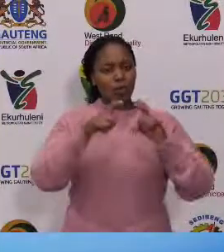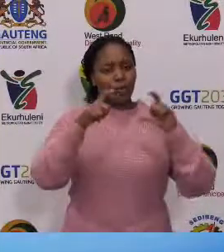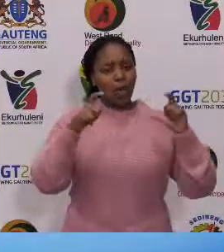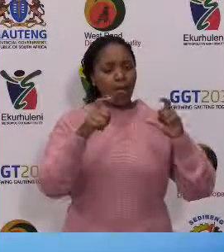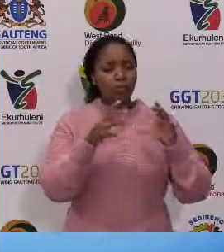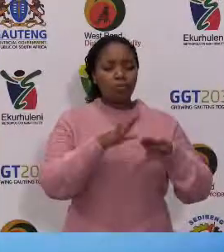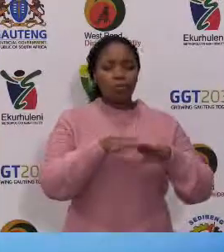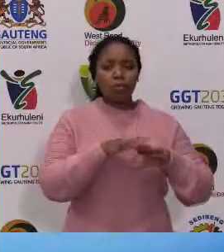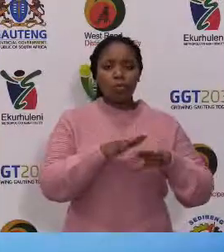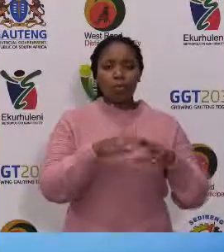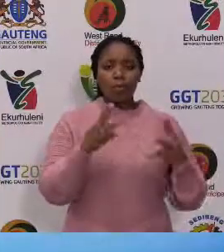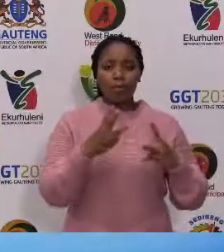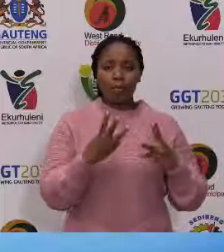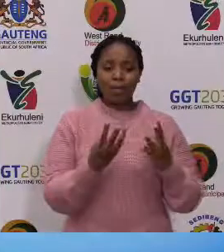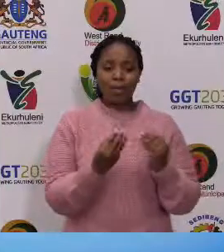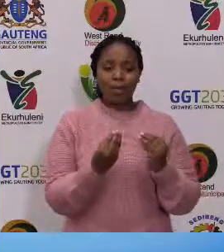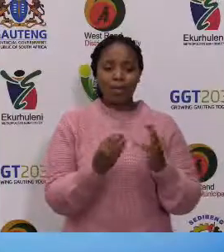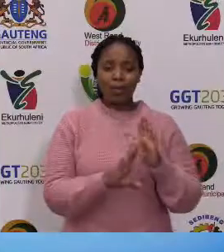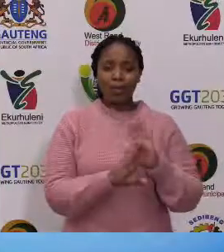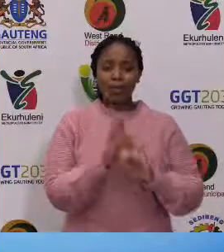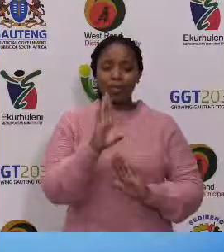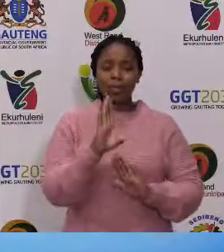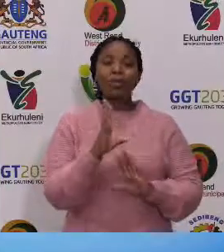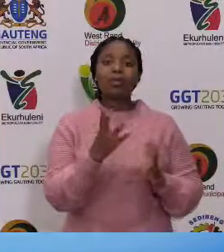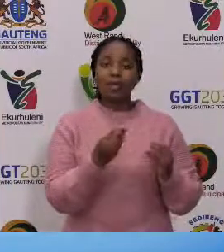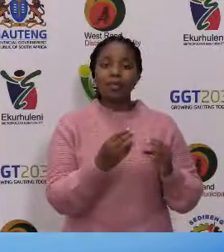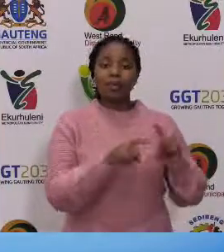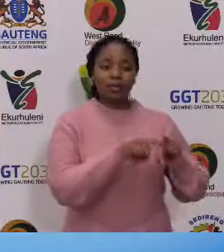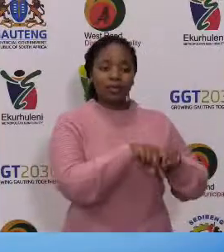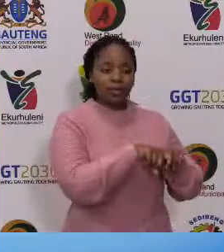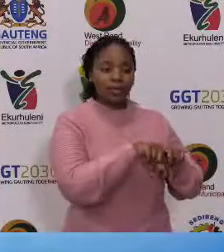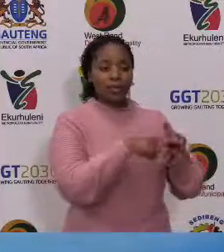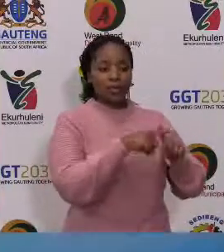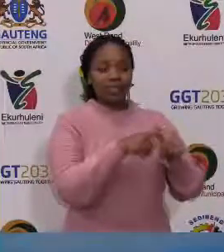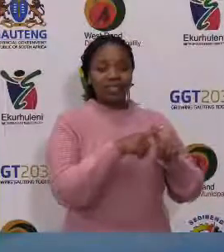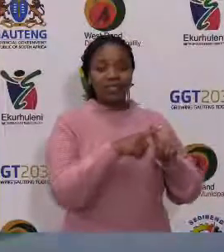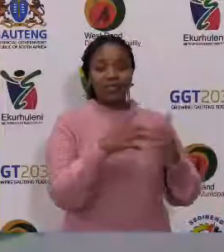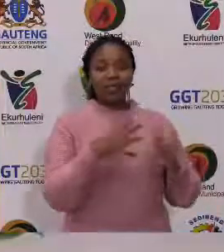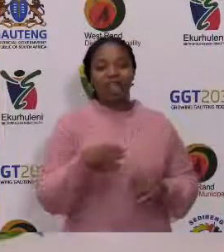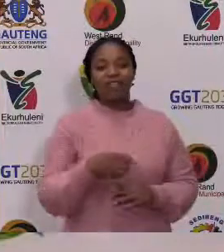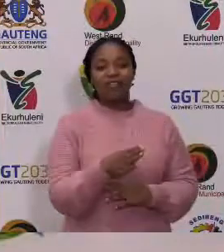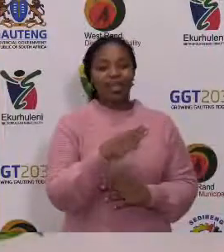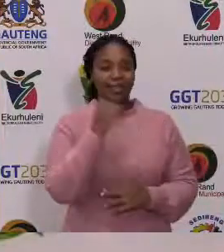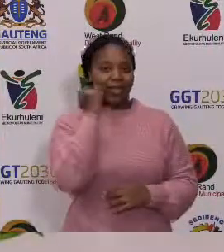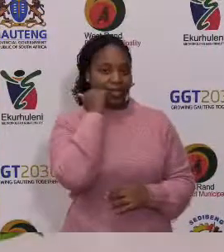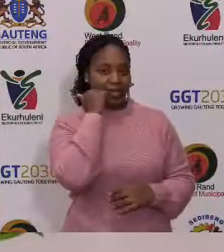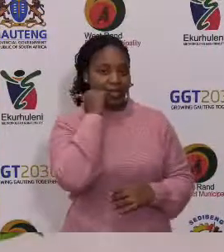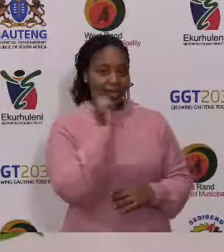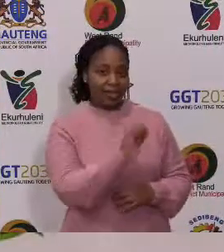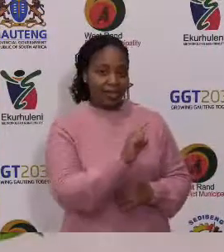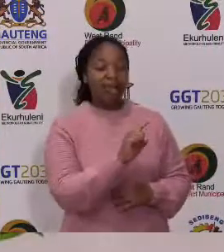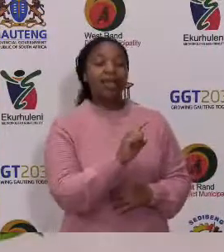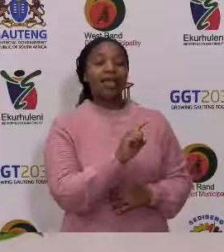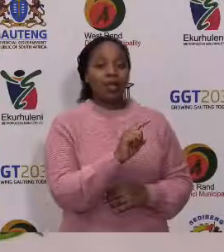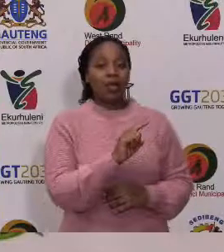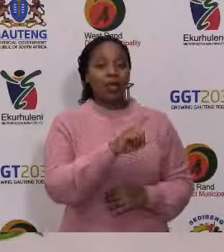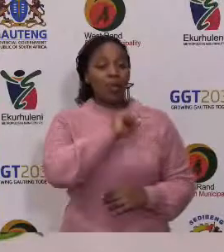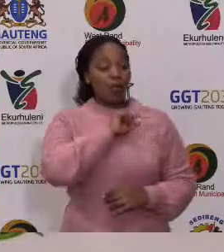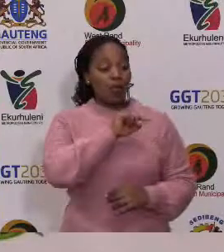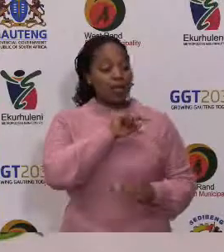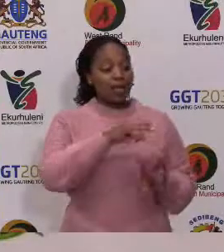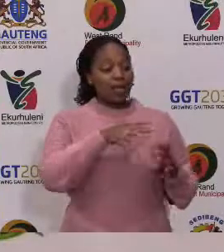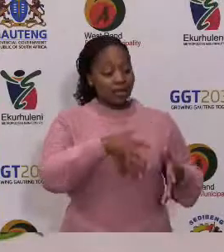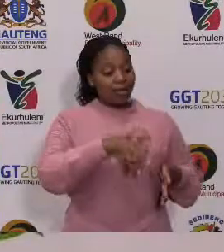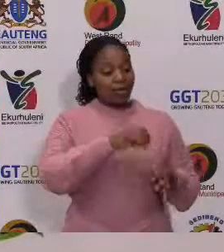in the purple line that is growing so much faster with respect to any other sub-district in the province, indicating that